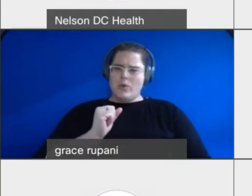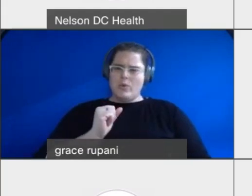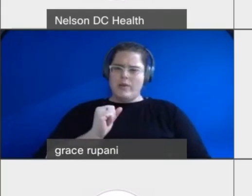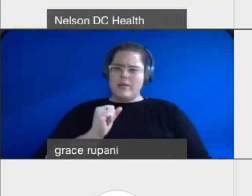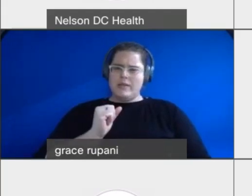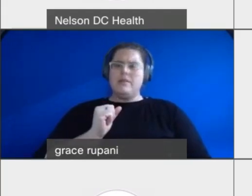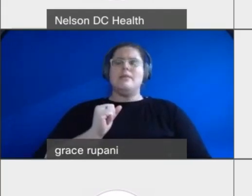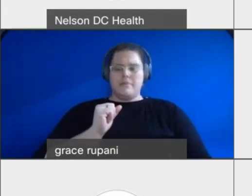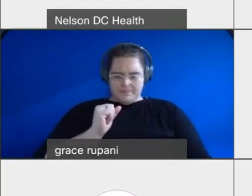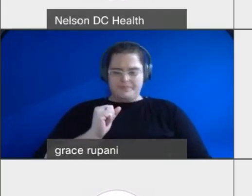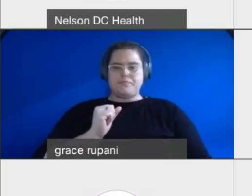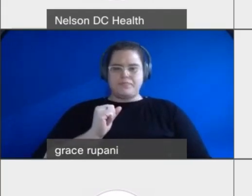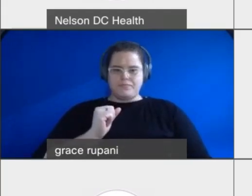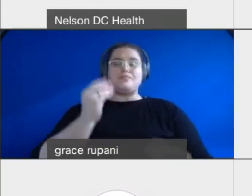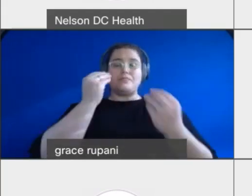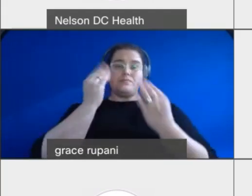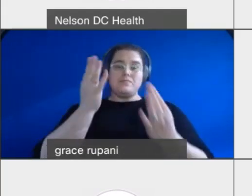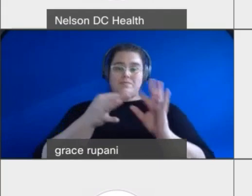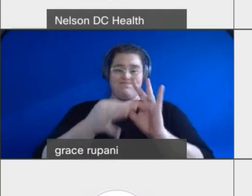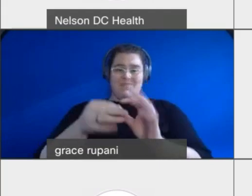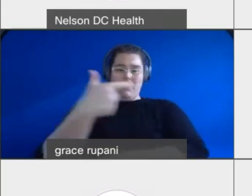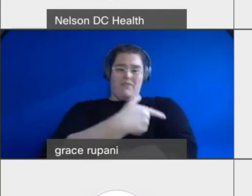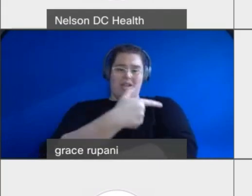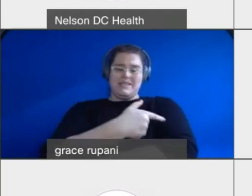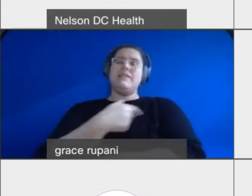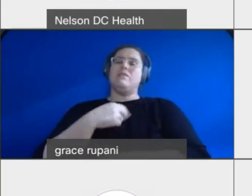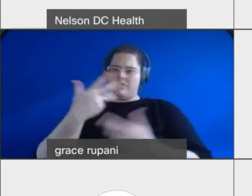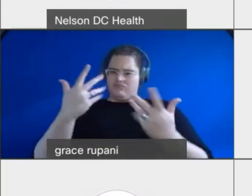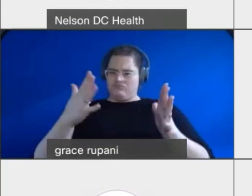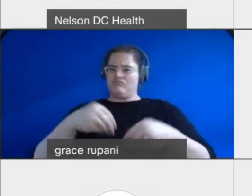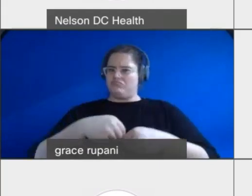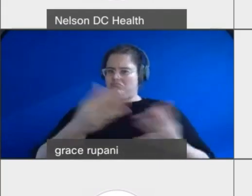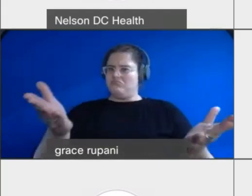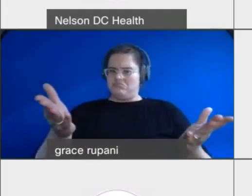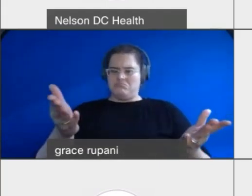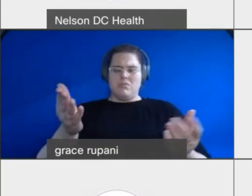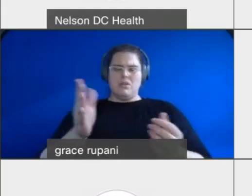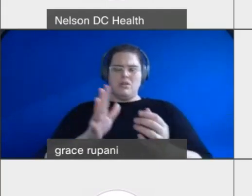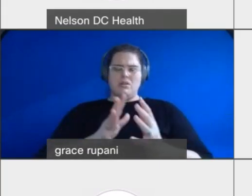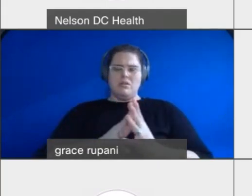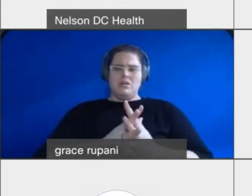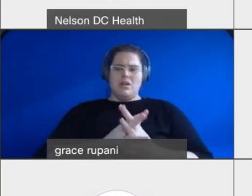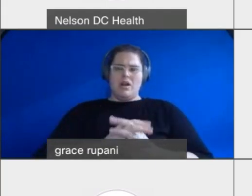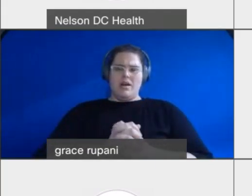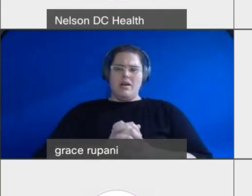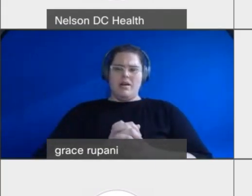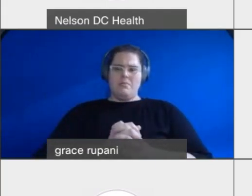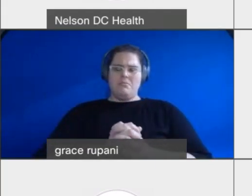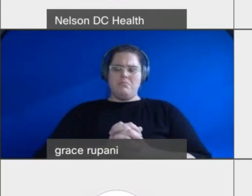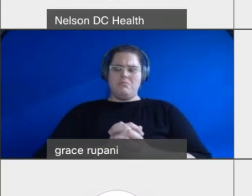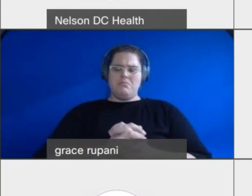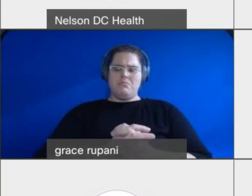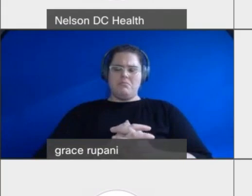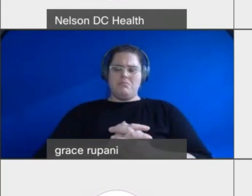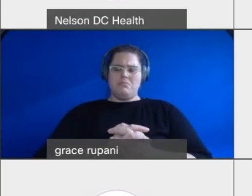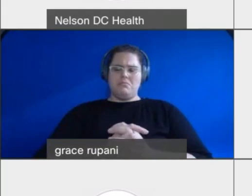out information about the vaccine, and I don't know, I don't believe Winslow, good. It looked